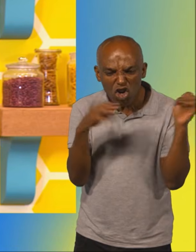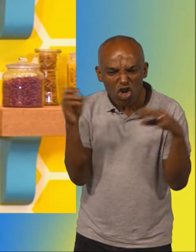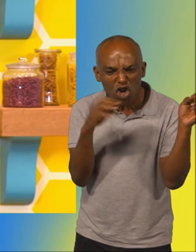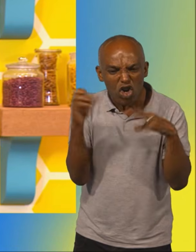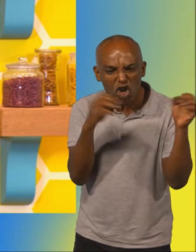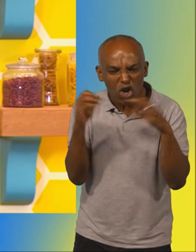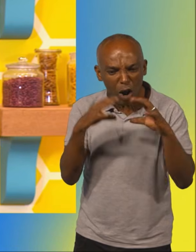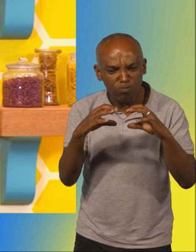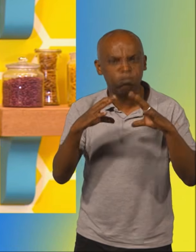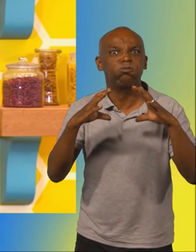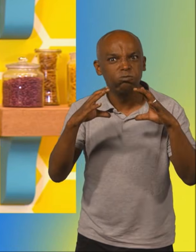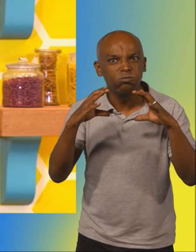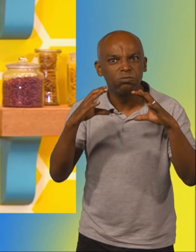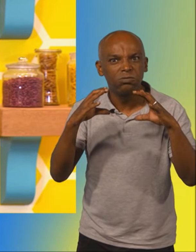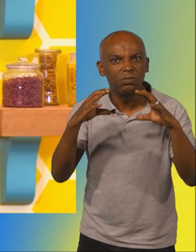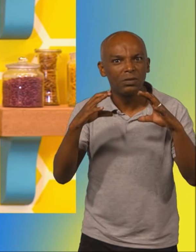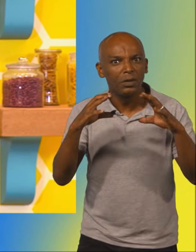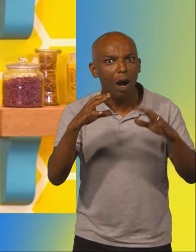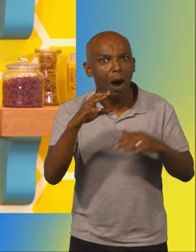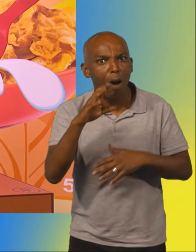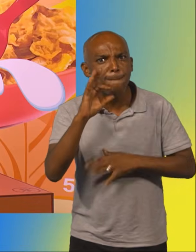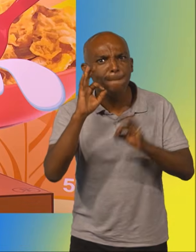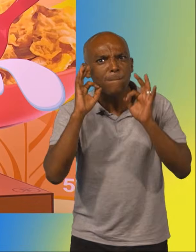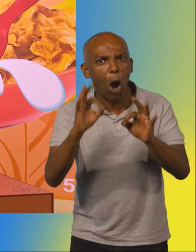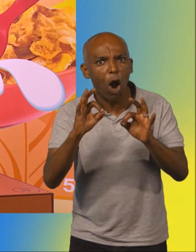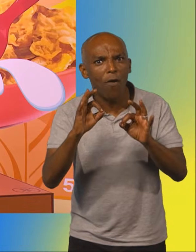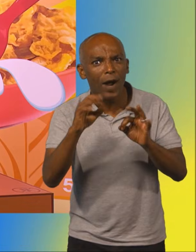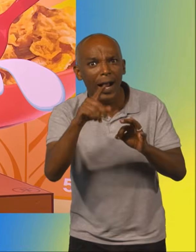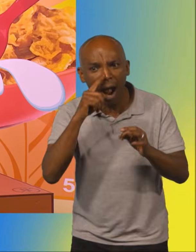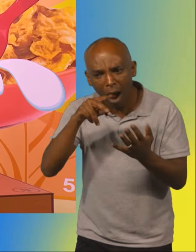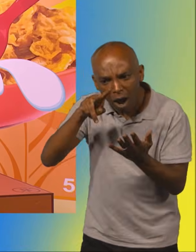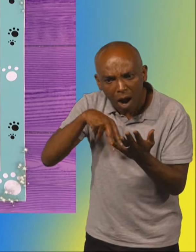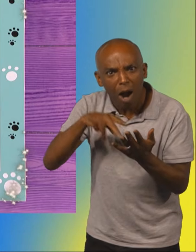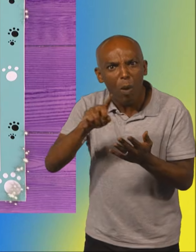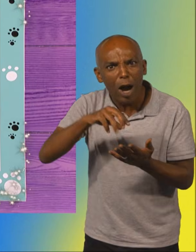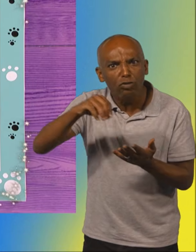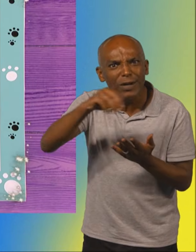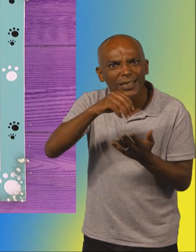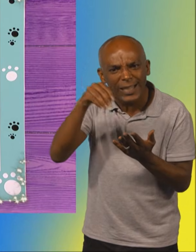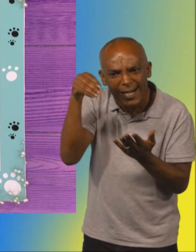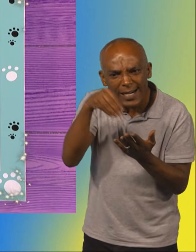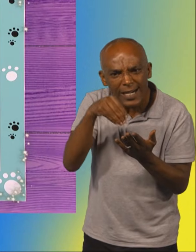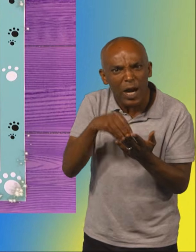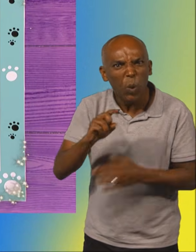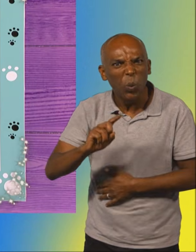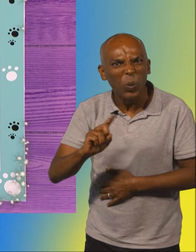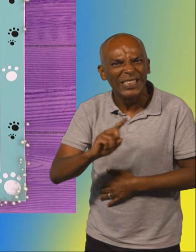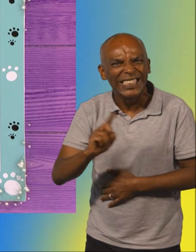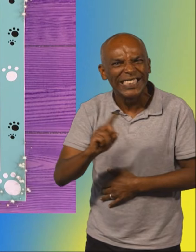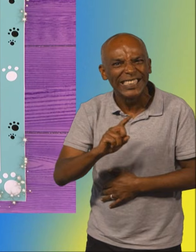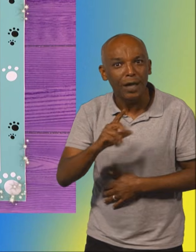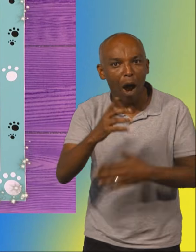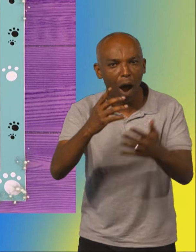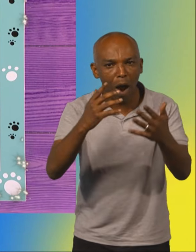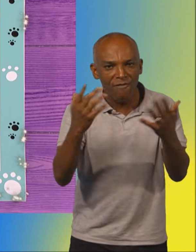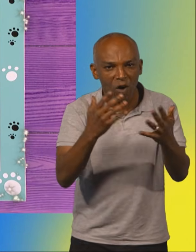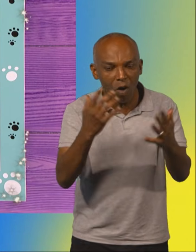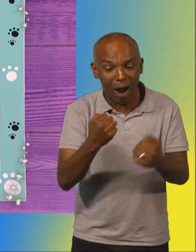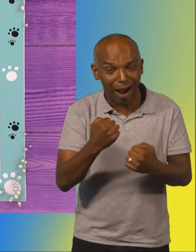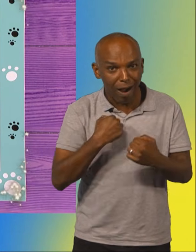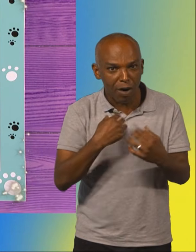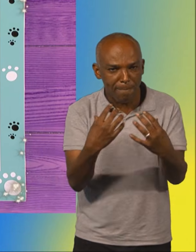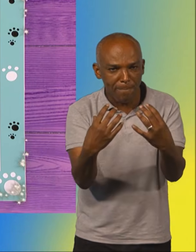looks perfect. Can you read out the ingredients, Small? Of course, Jen. For our burger, we need kidney